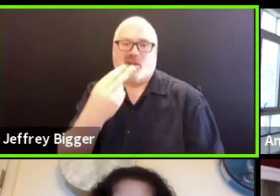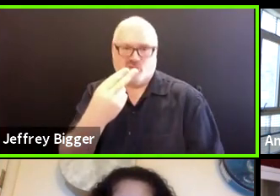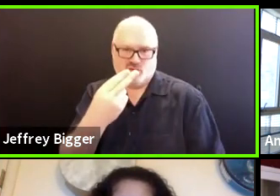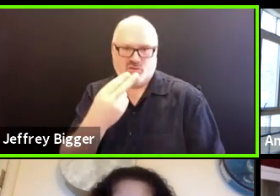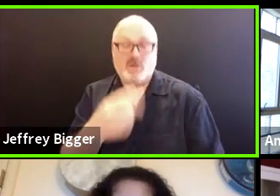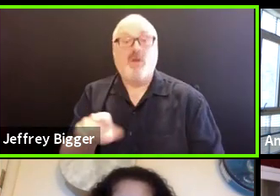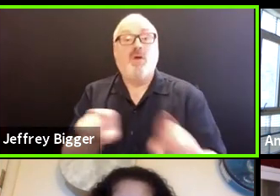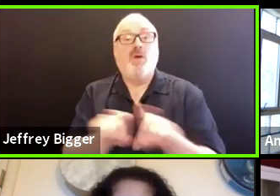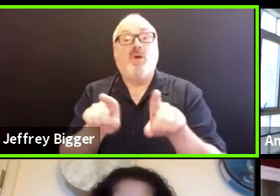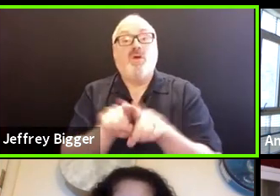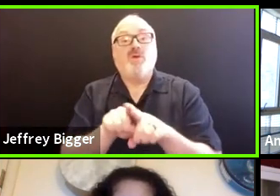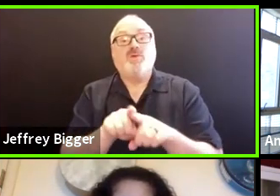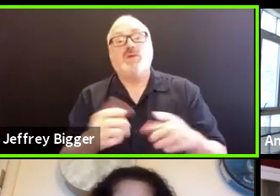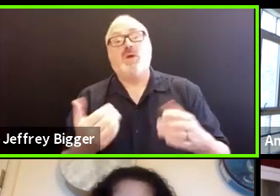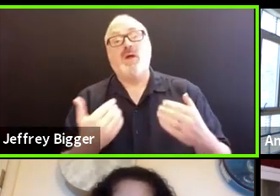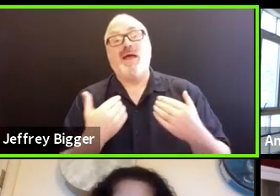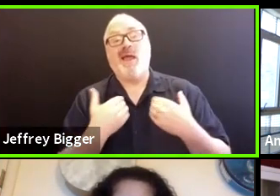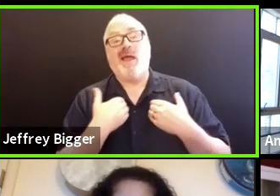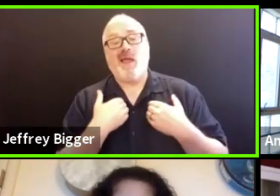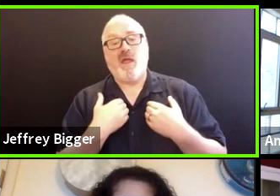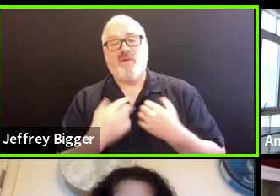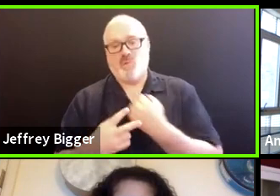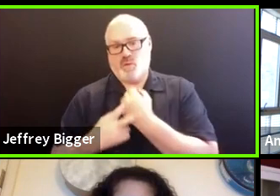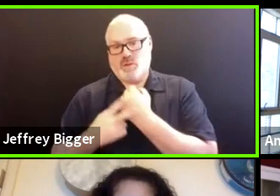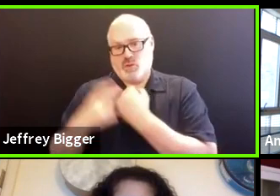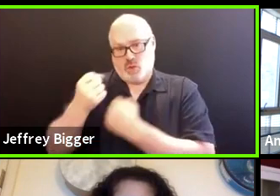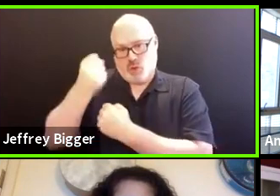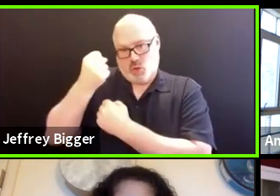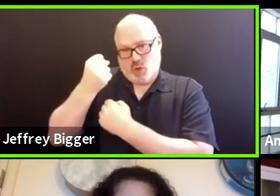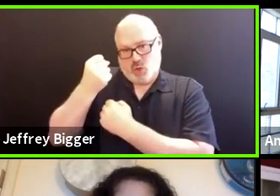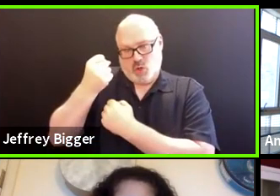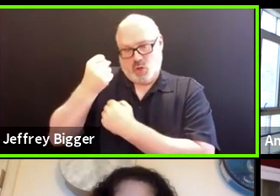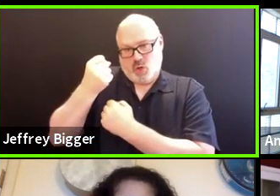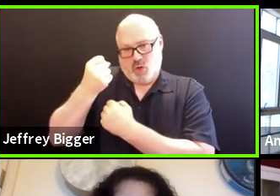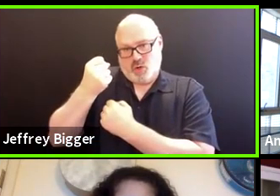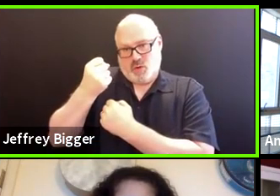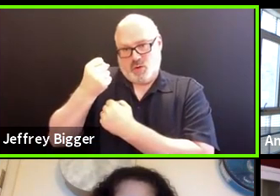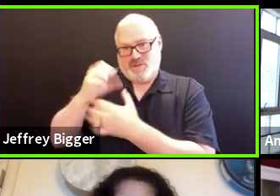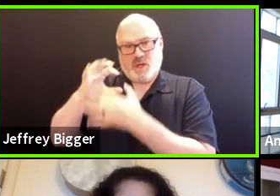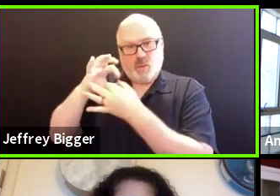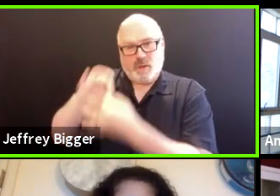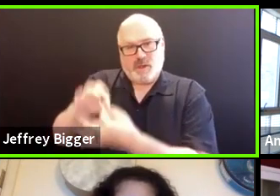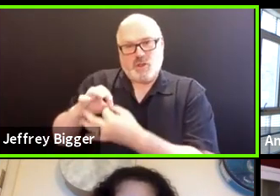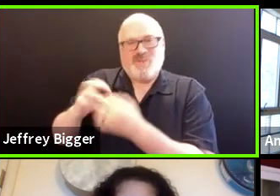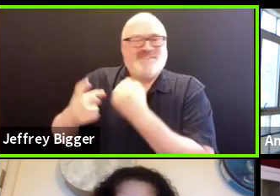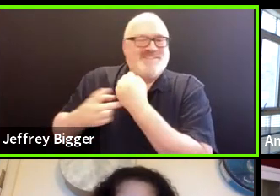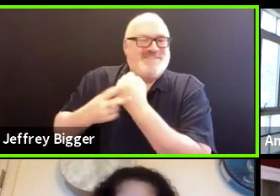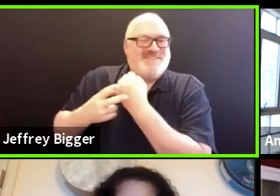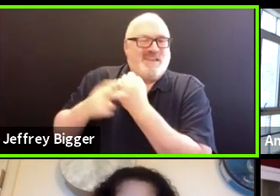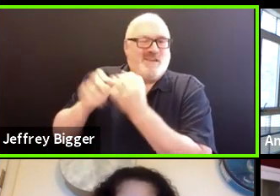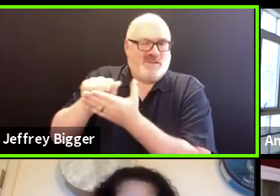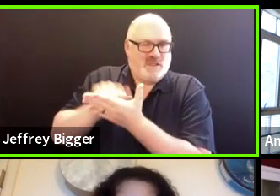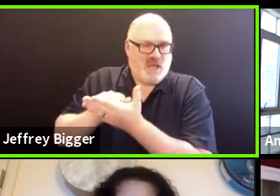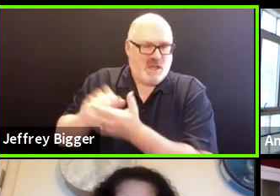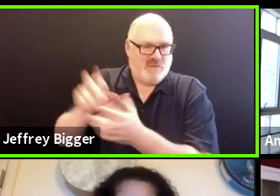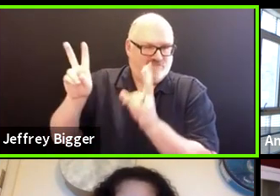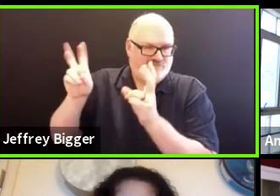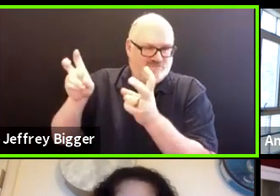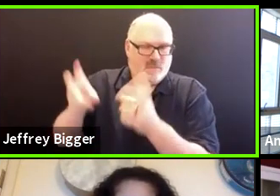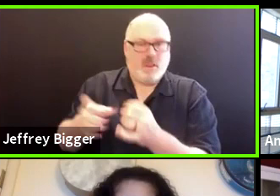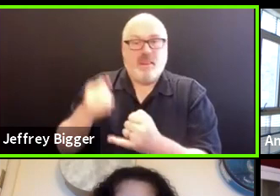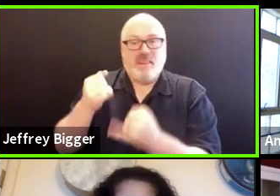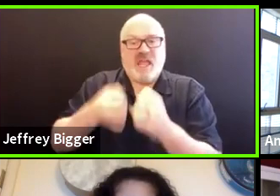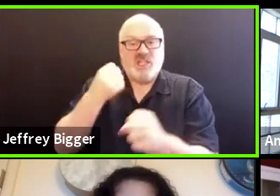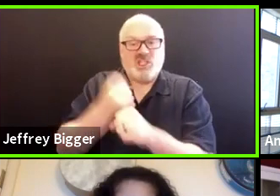also have reserves, which are conceptually akin to a savings account. Last year, we ended at a total